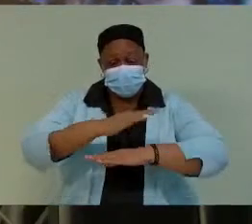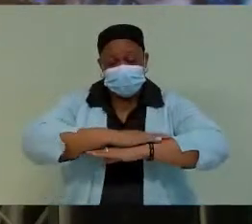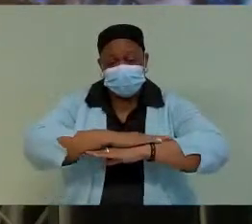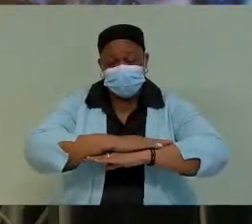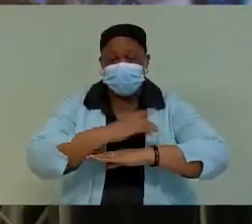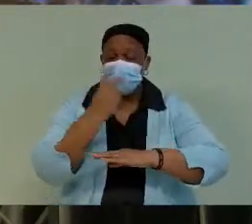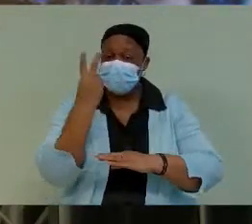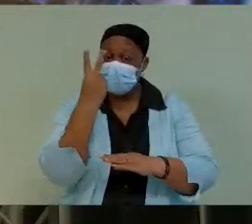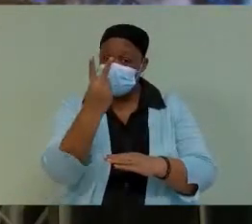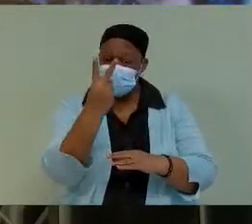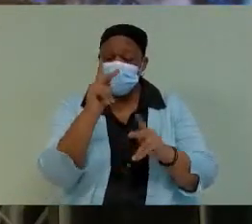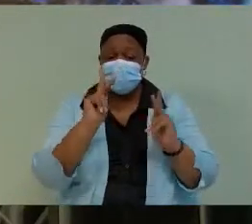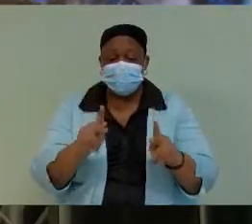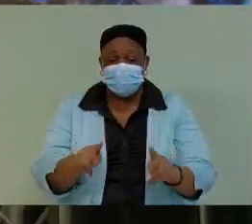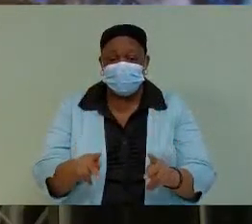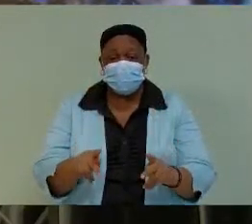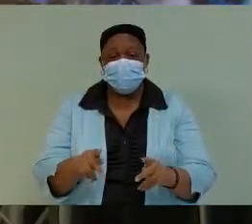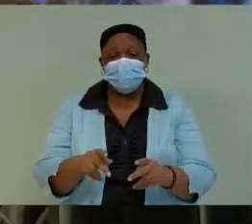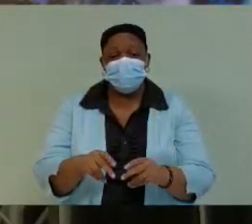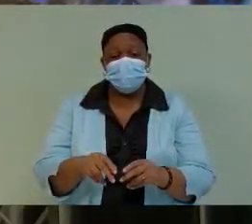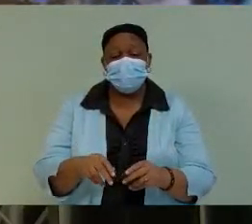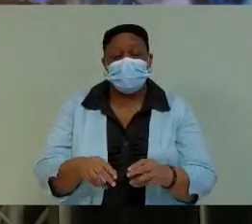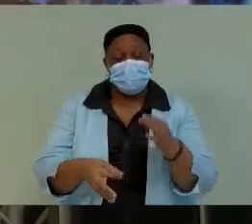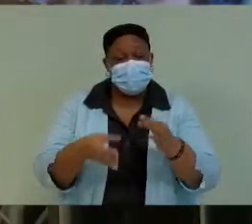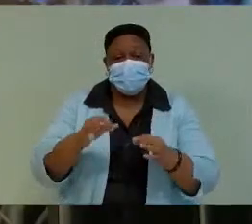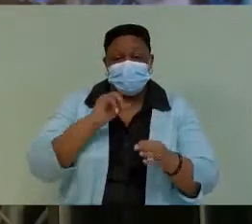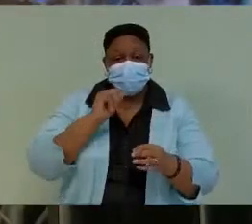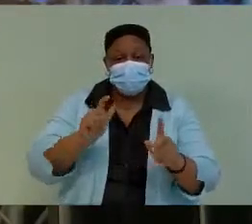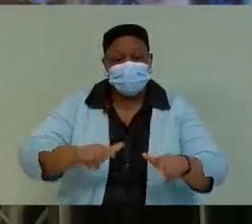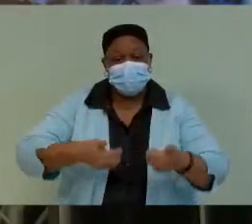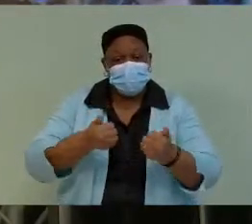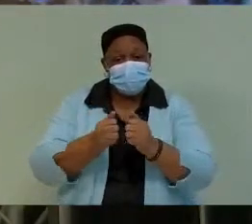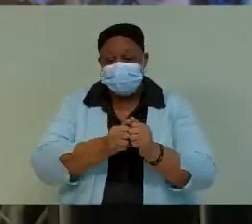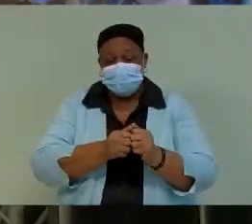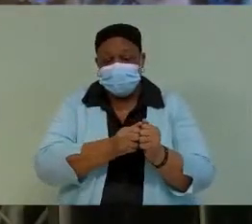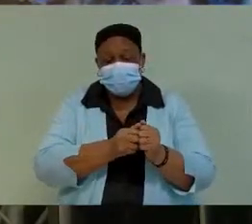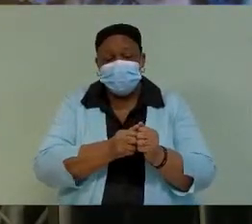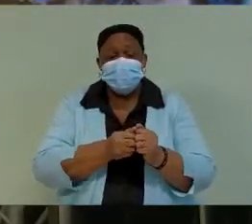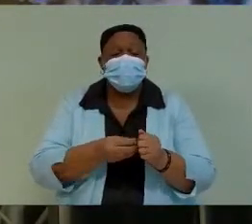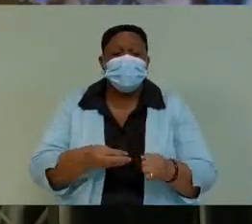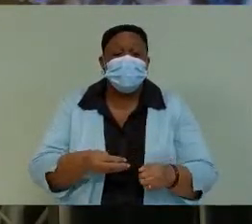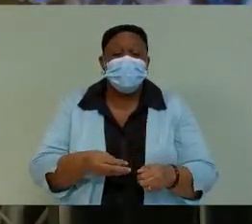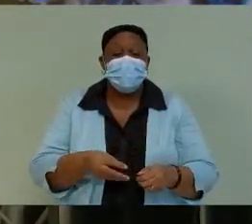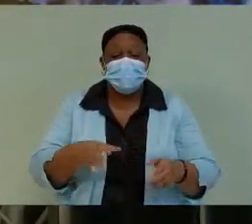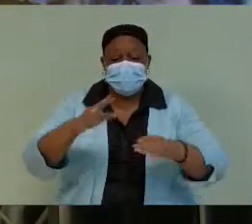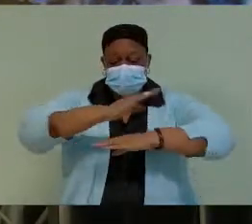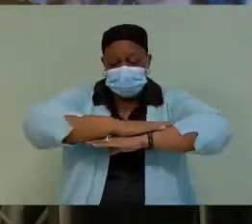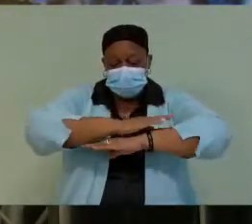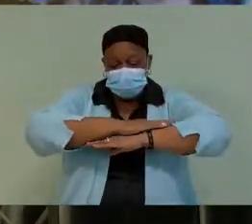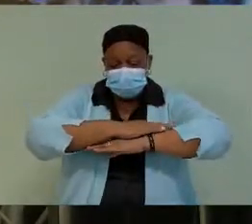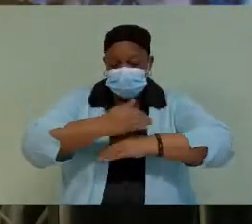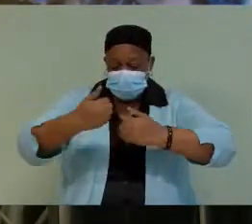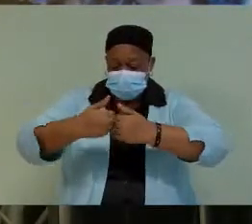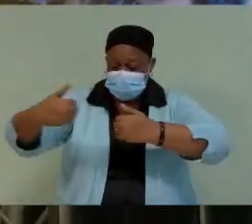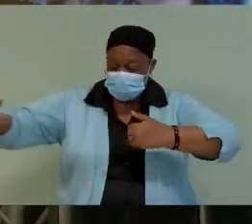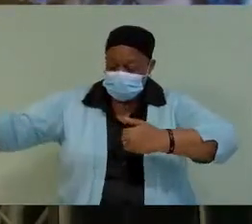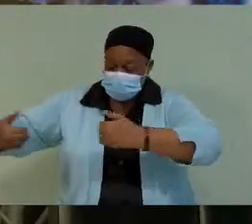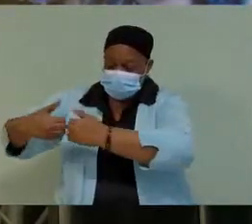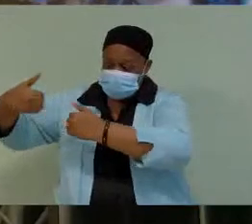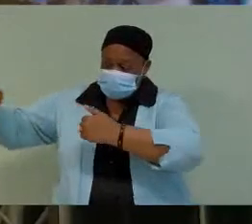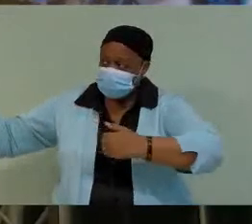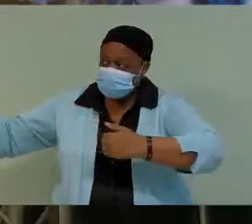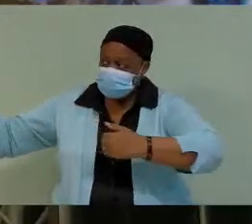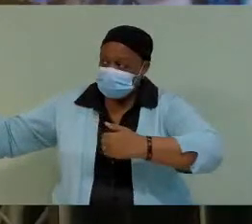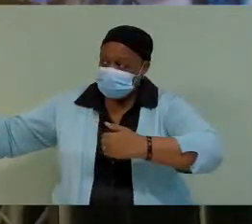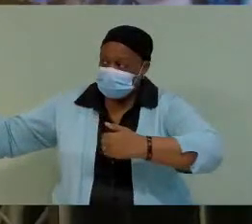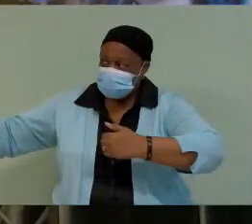The spacing between tables shall allow for a minimum of 6 feet between persons, and all persons,